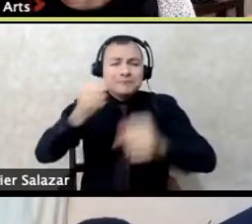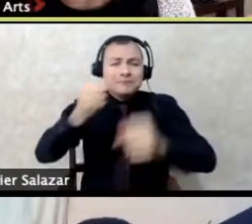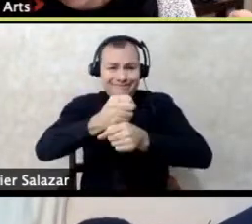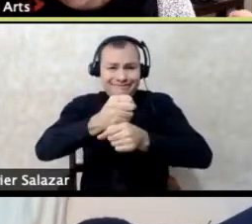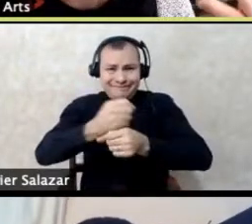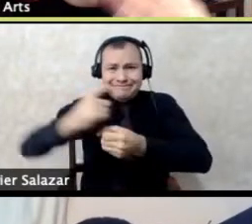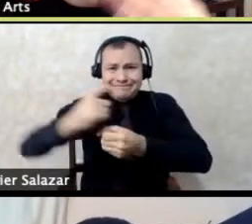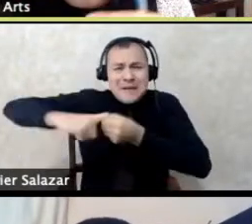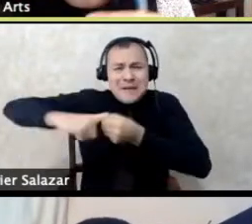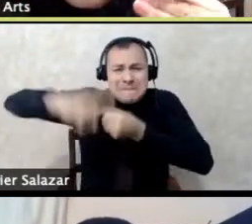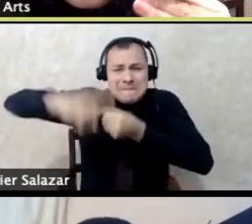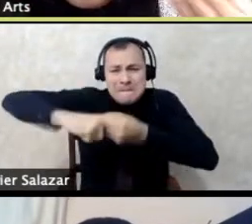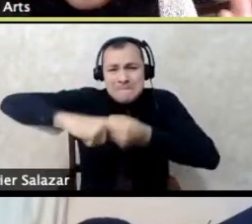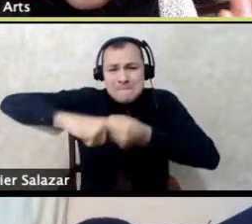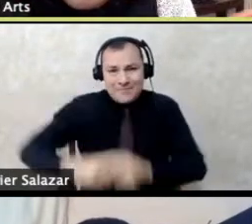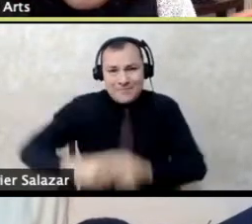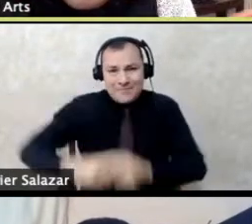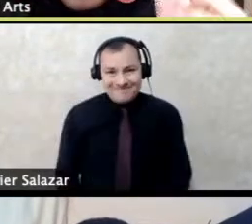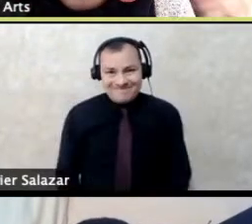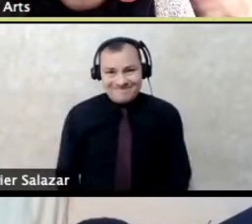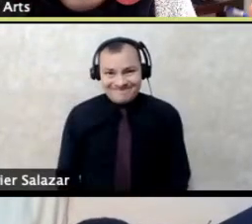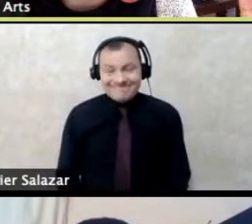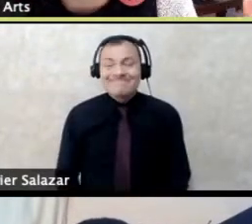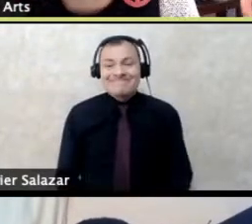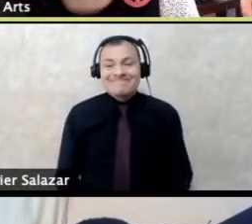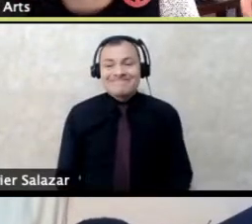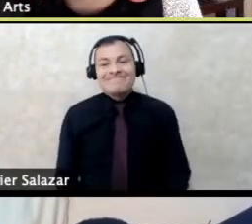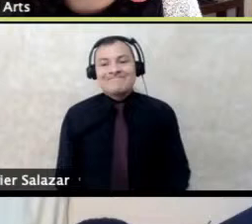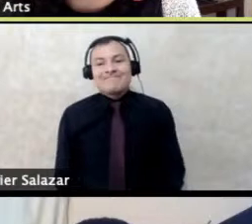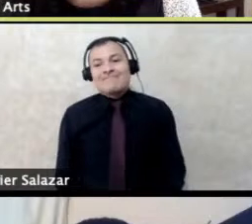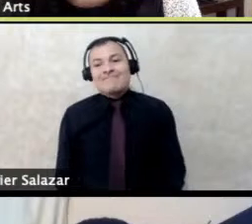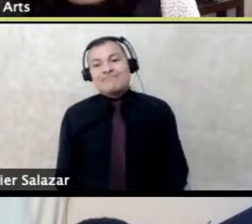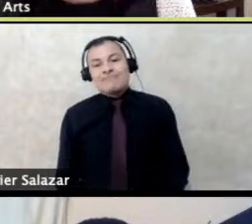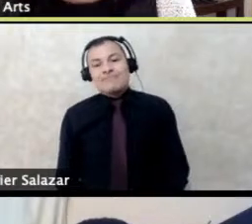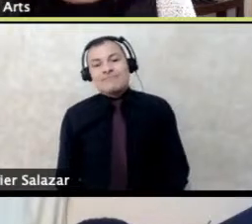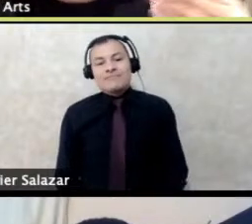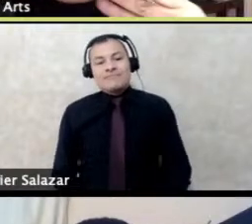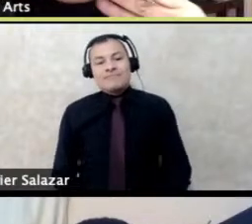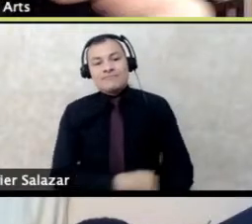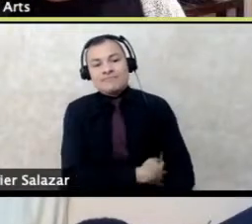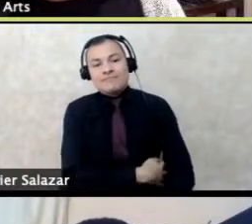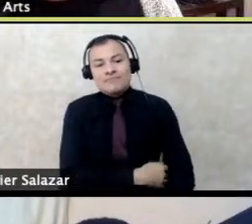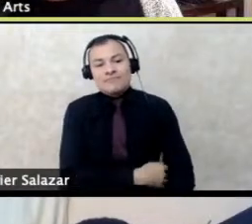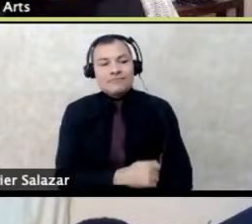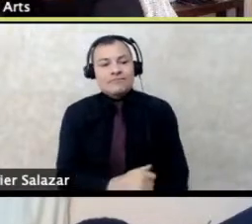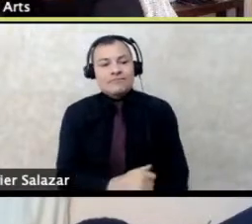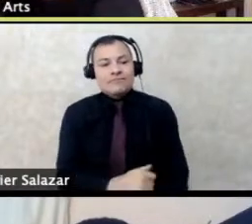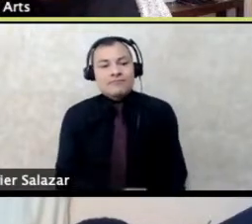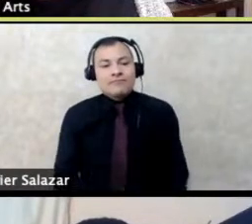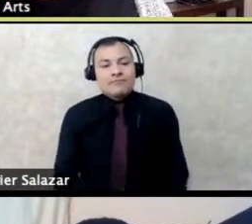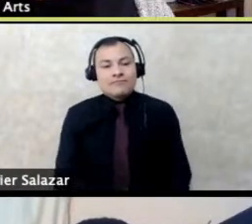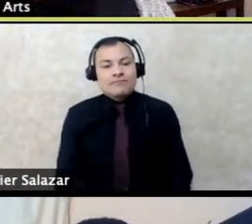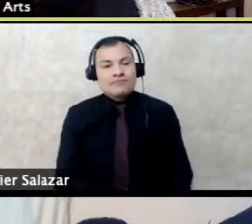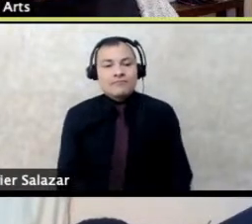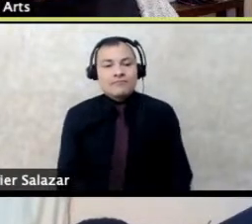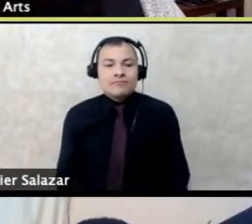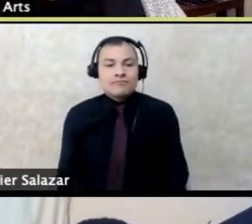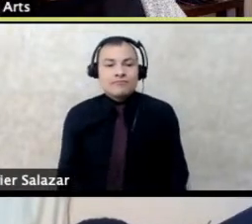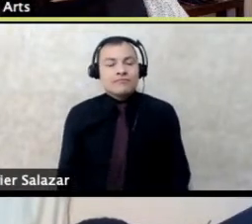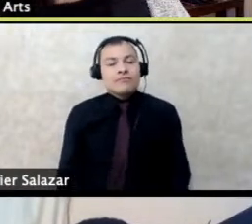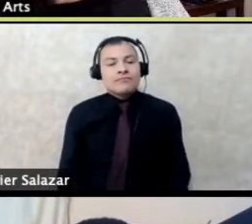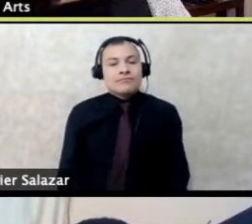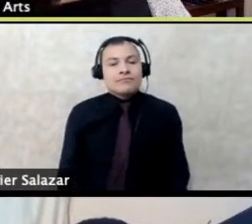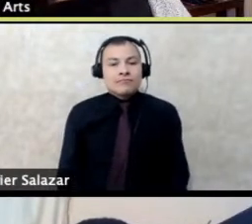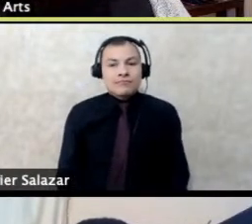until 2019. We are not really counting 2020 because of the realities of the pandemic,